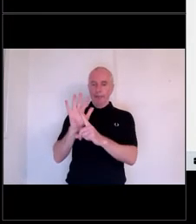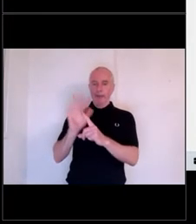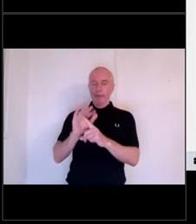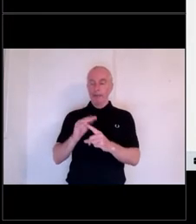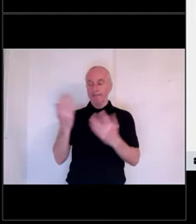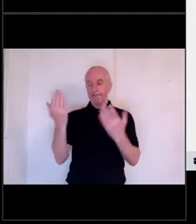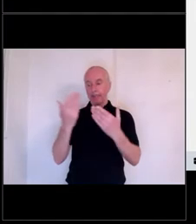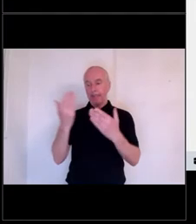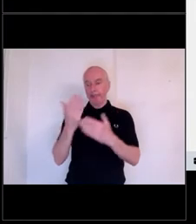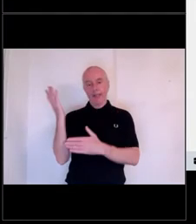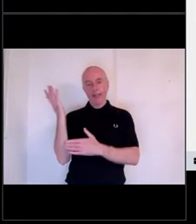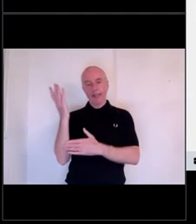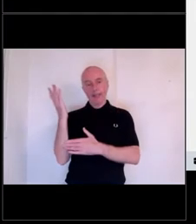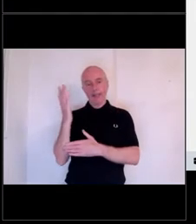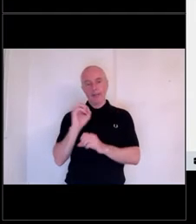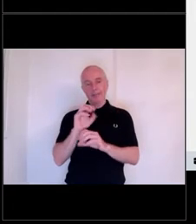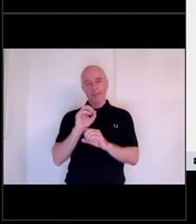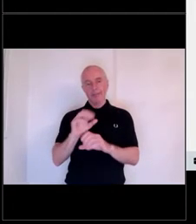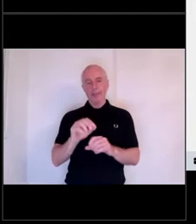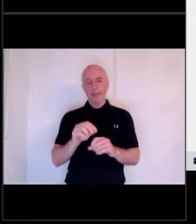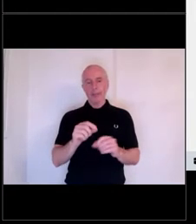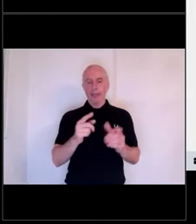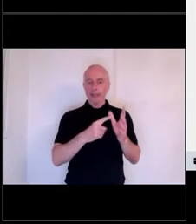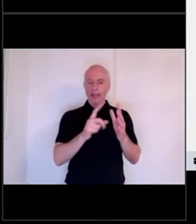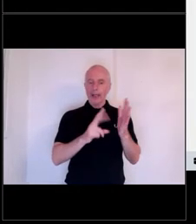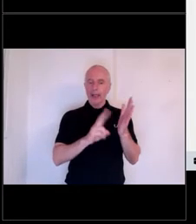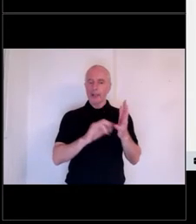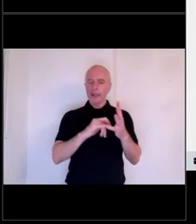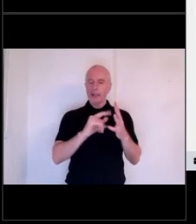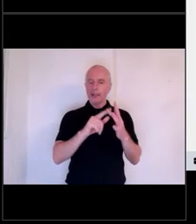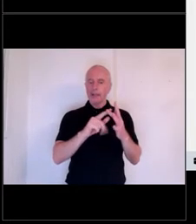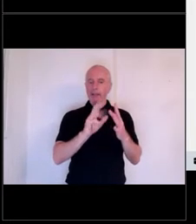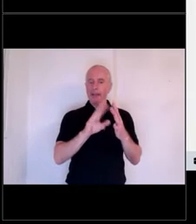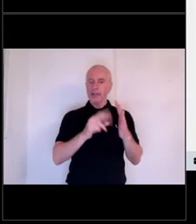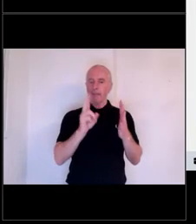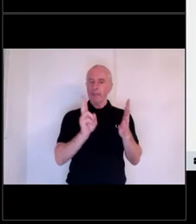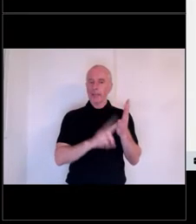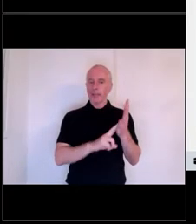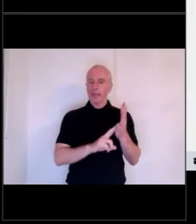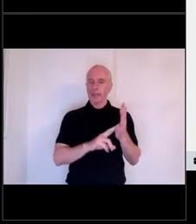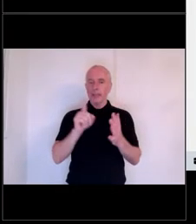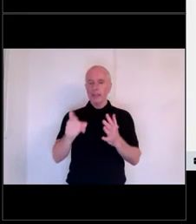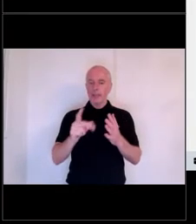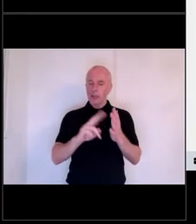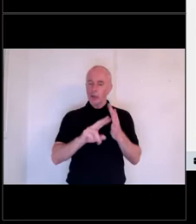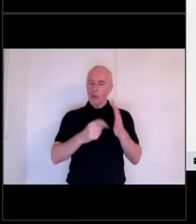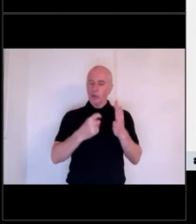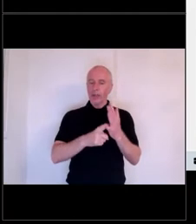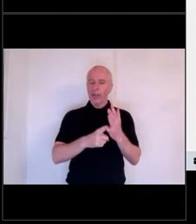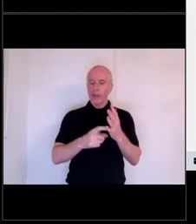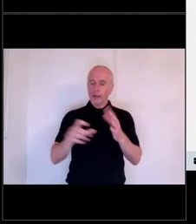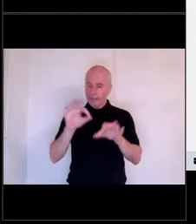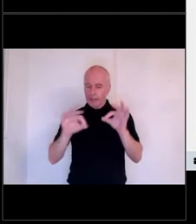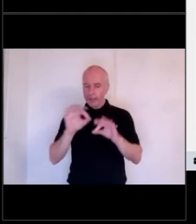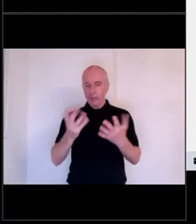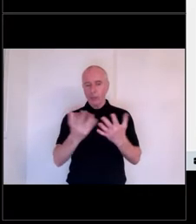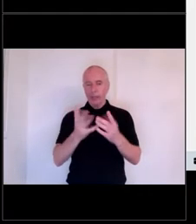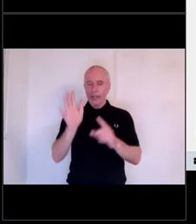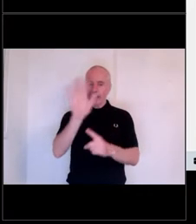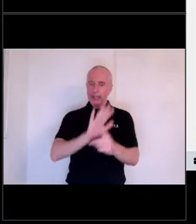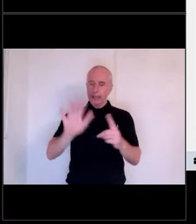lecture or talk is being given by Alan Simpson who is a nuclear physicist at the National Nuclear Laboratory.